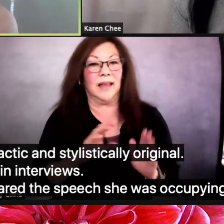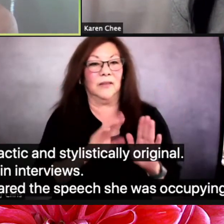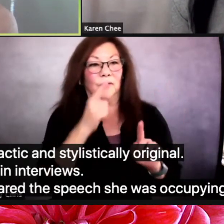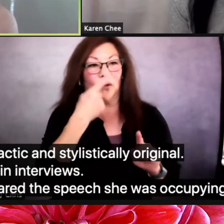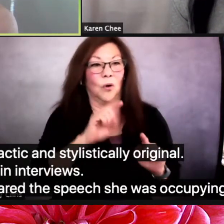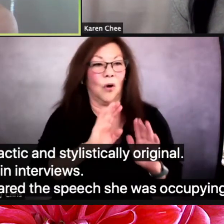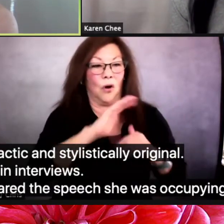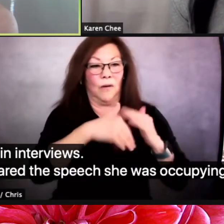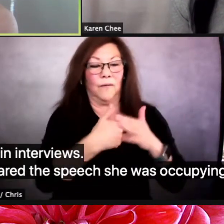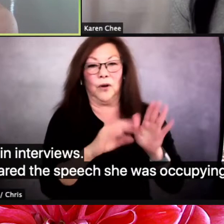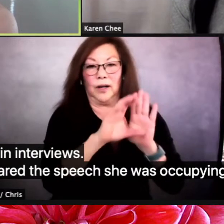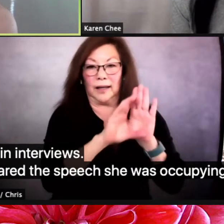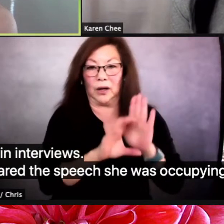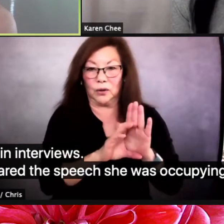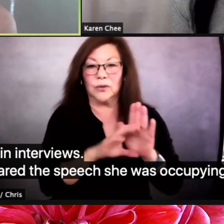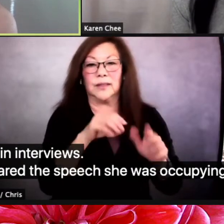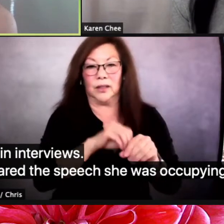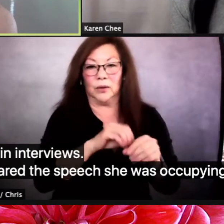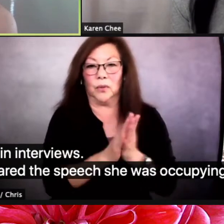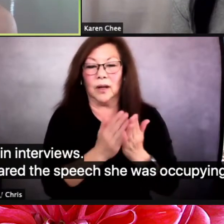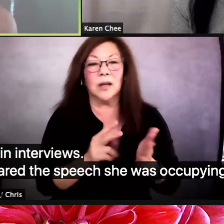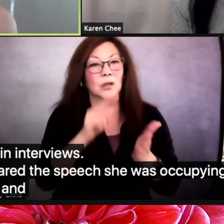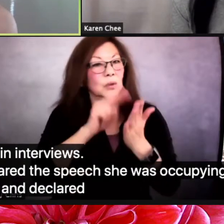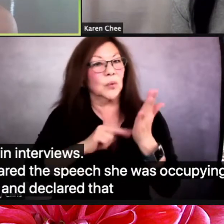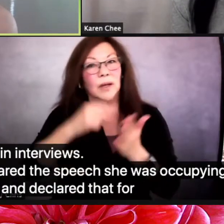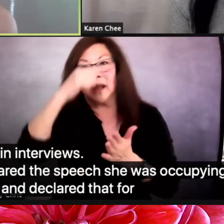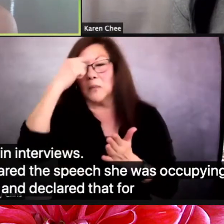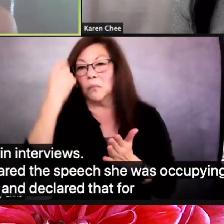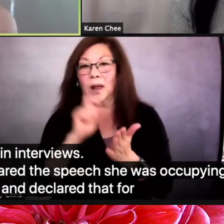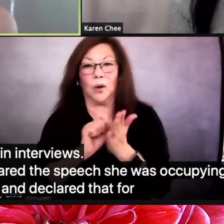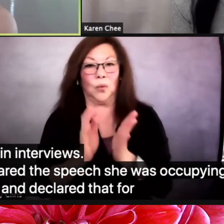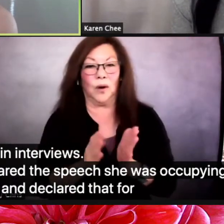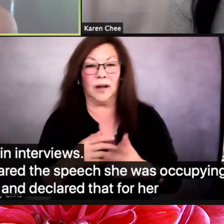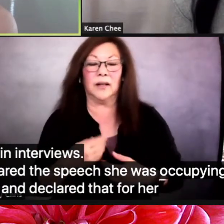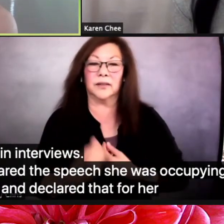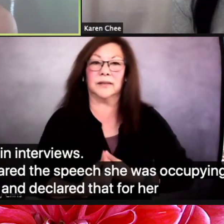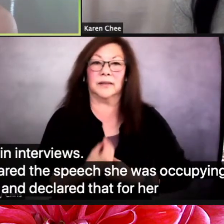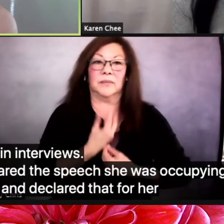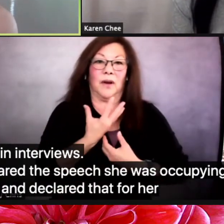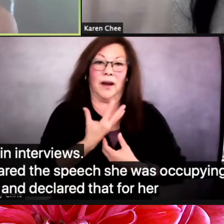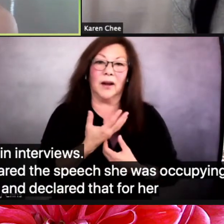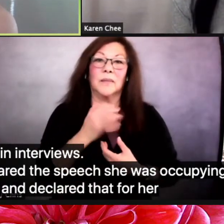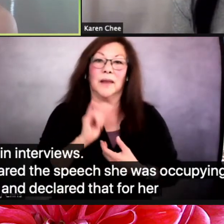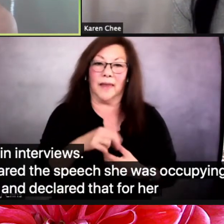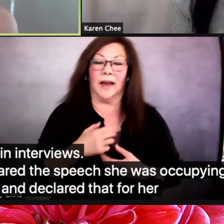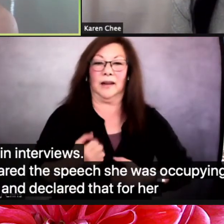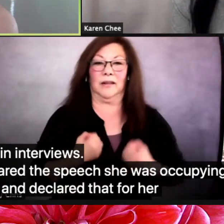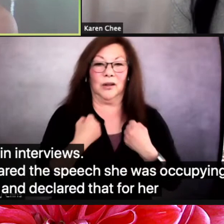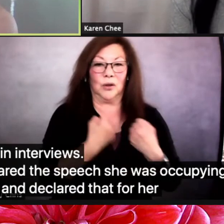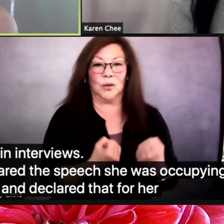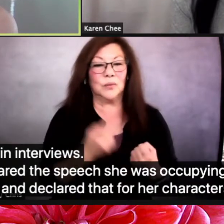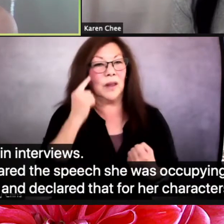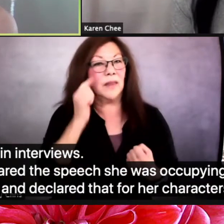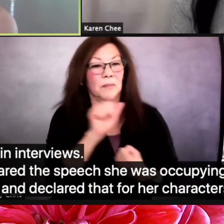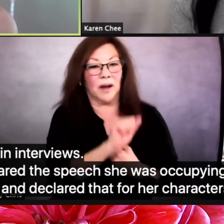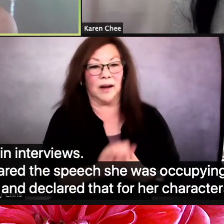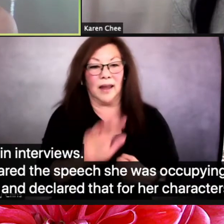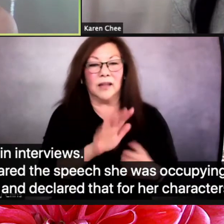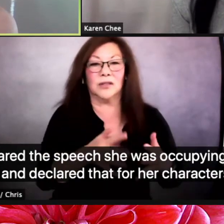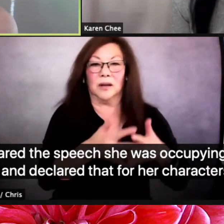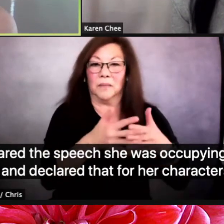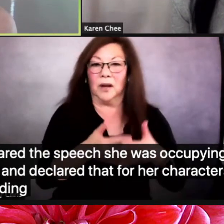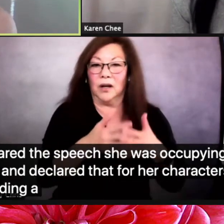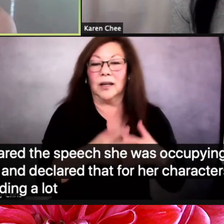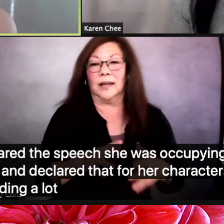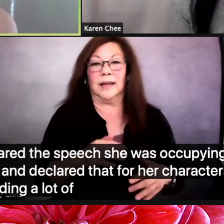so definitely I think reading a lot of Black writers has sort of given me some of that courage when I think about Asian Americans entering the